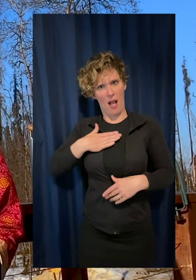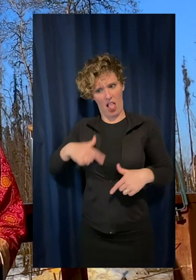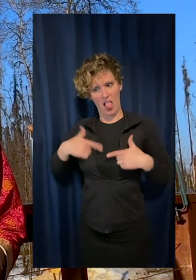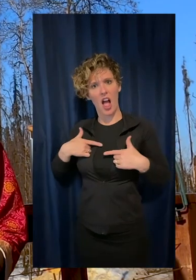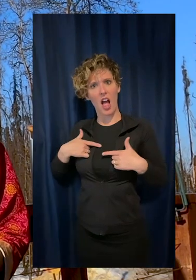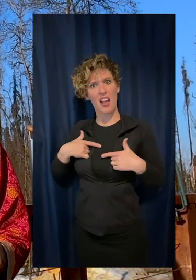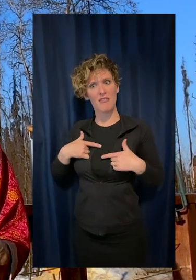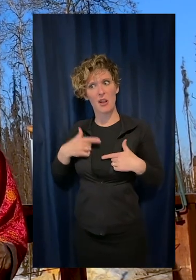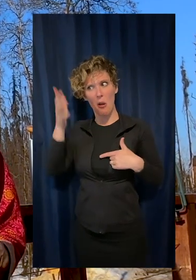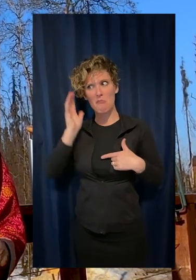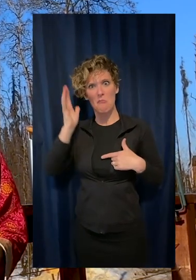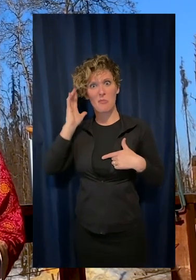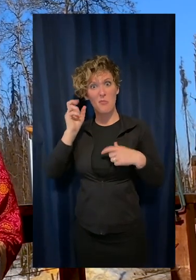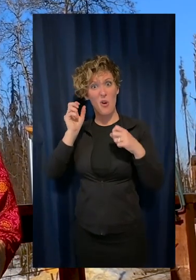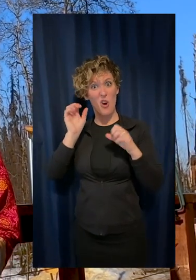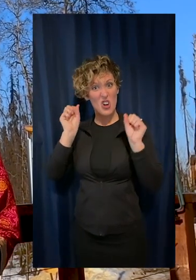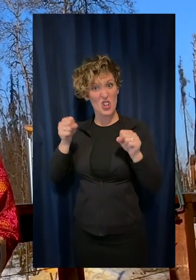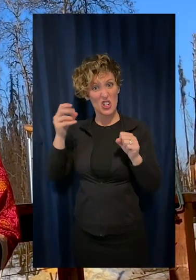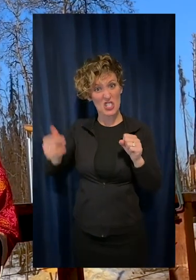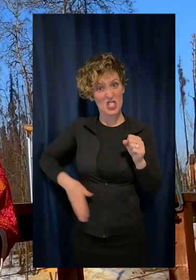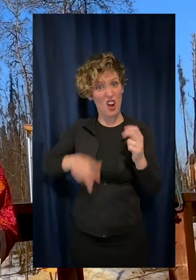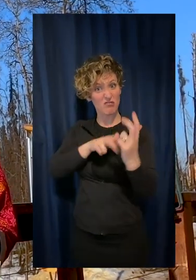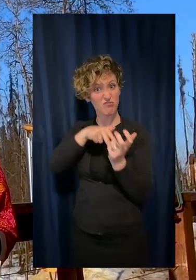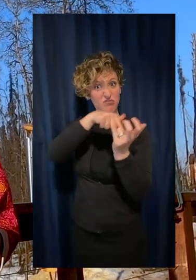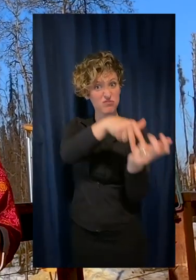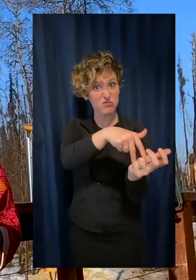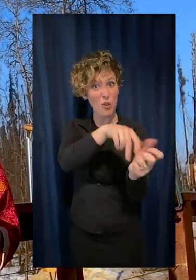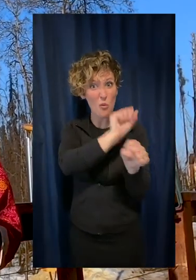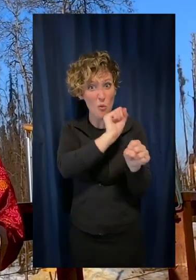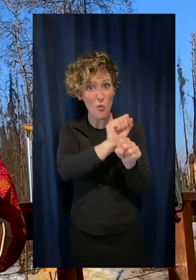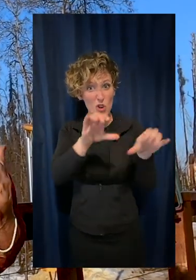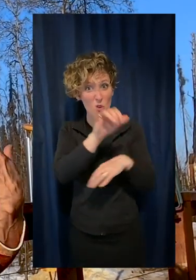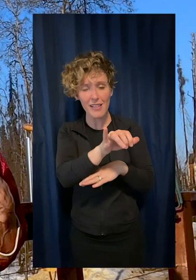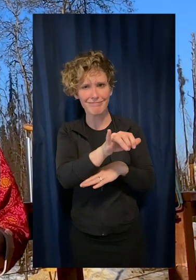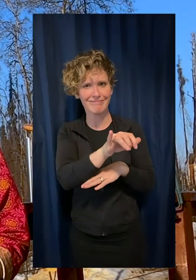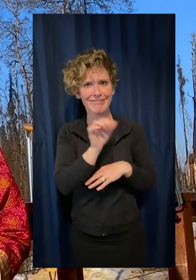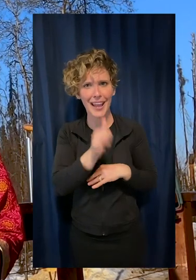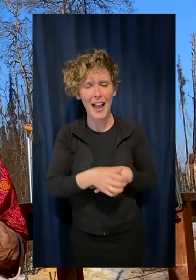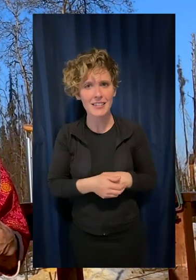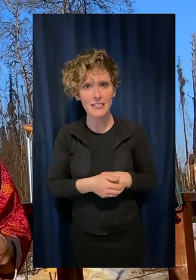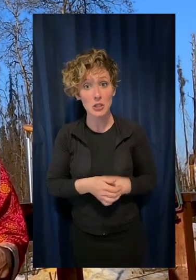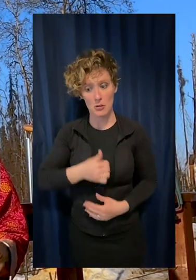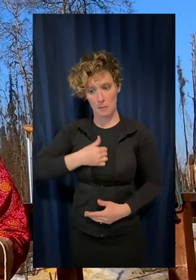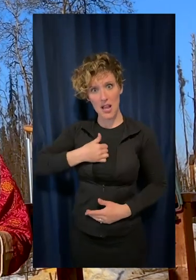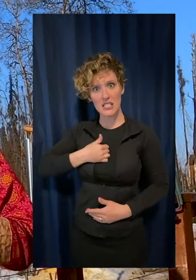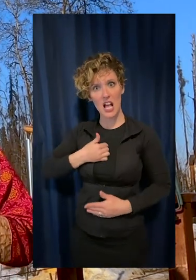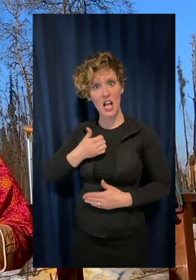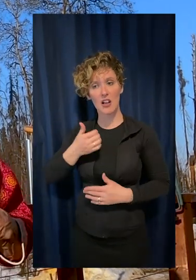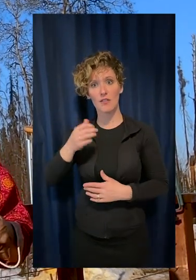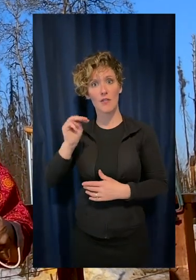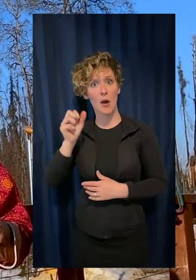occupation prior to the dreams that Martin and myself and some of the other early